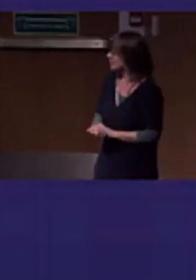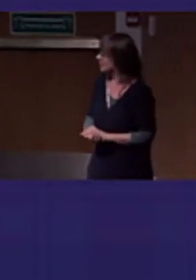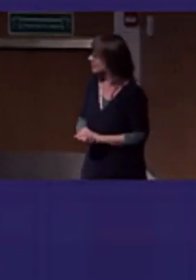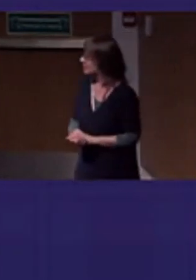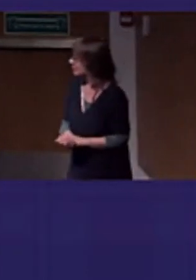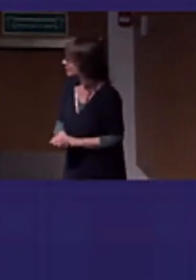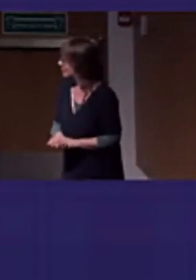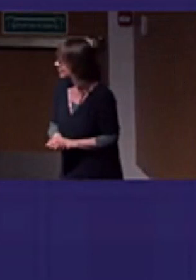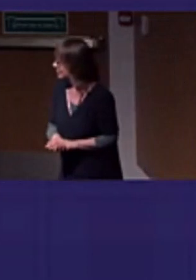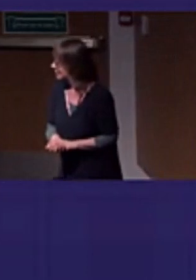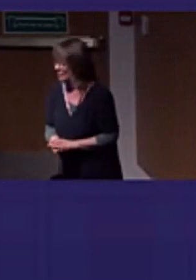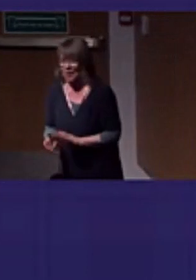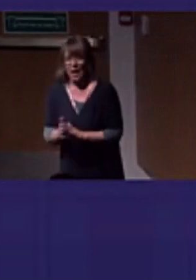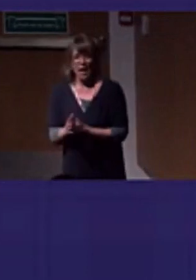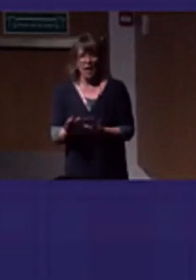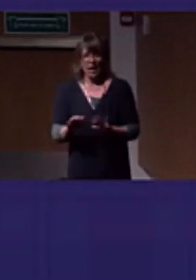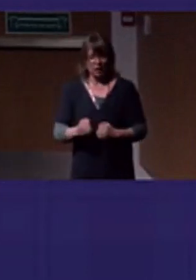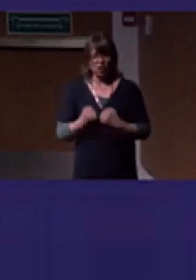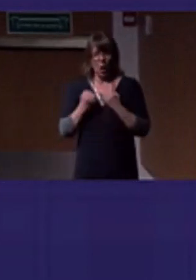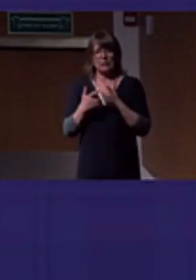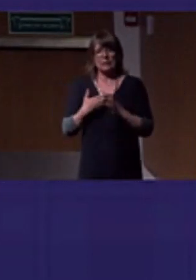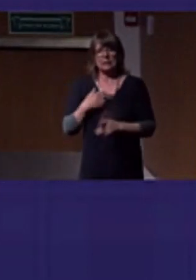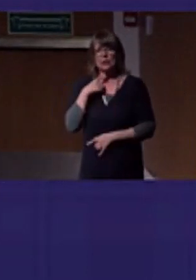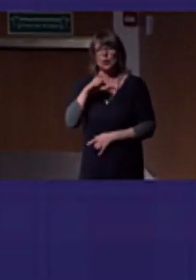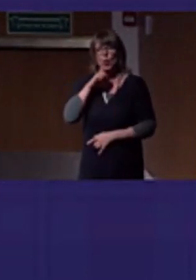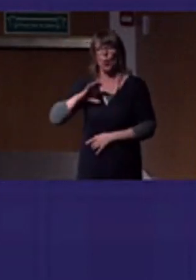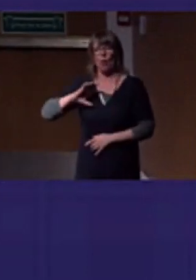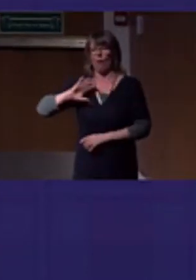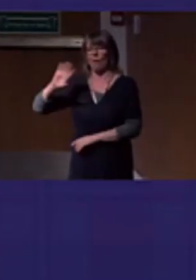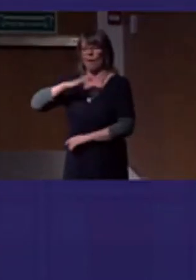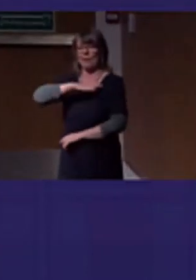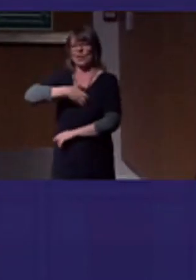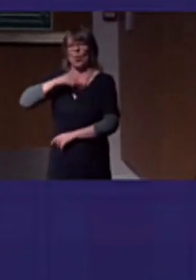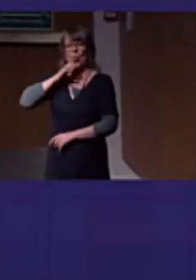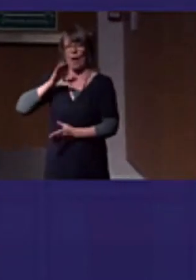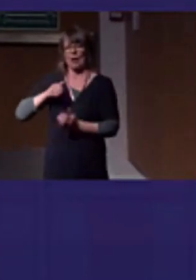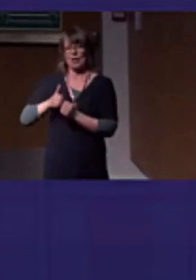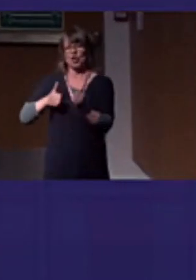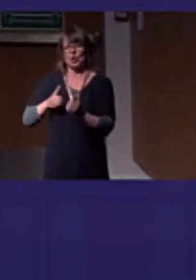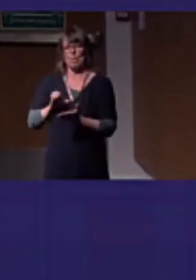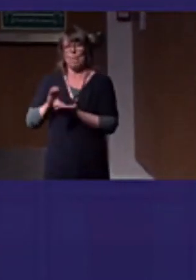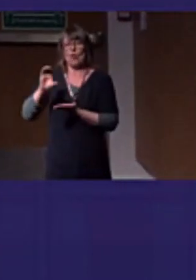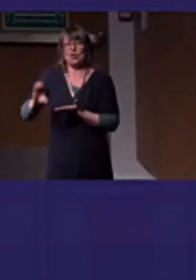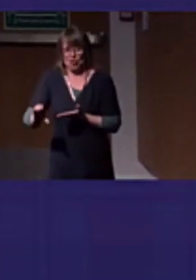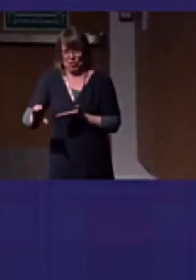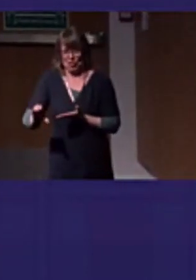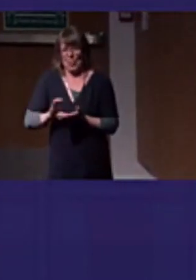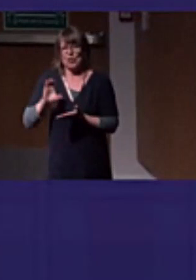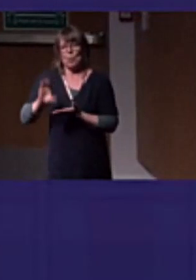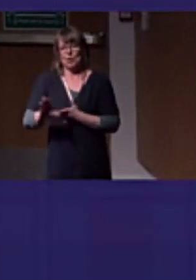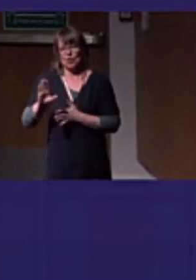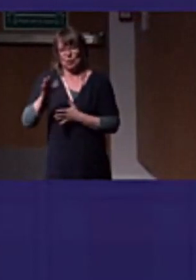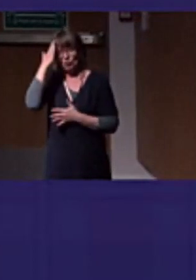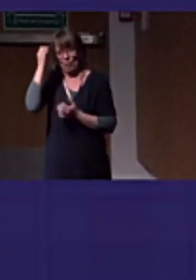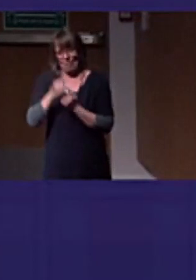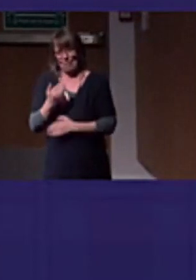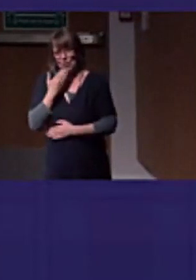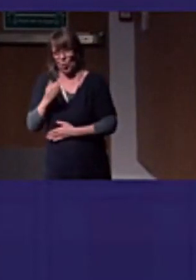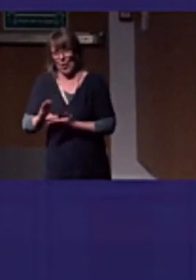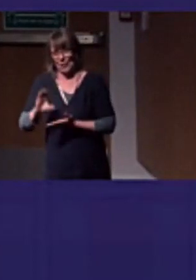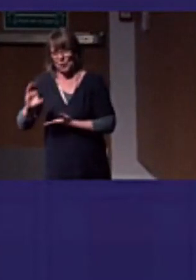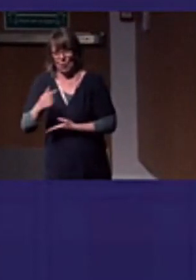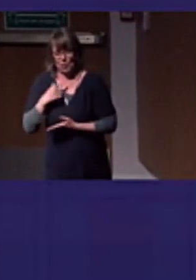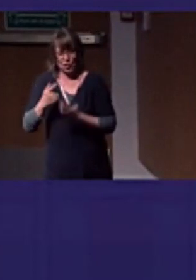It wasn't really us, it's actually the sponsors that make this. Yeah, this is true. We have to go corporate, we always have to go corporate. Without